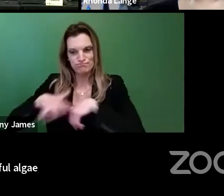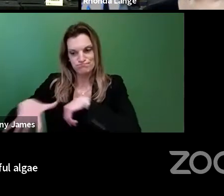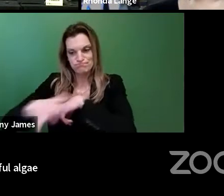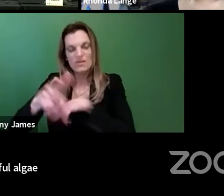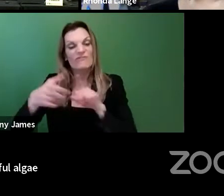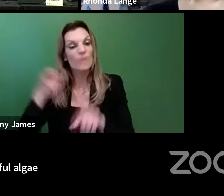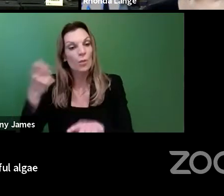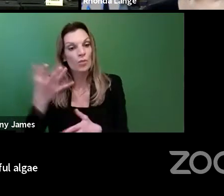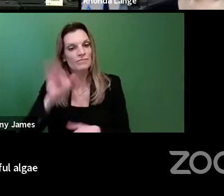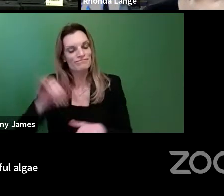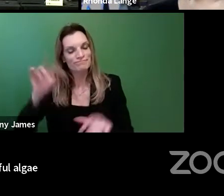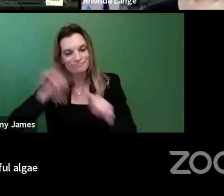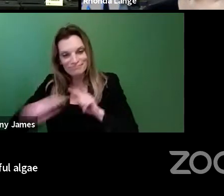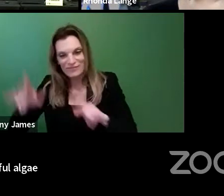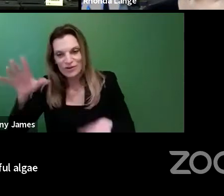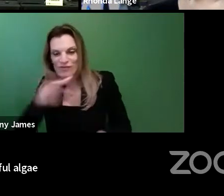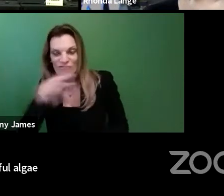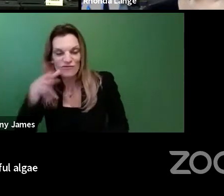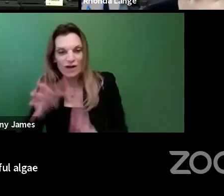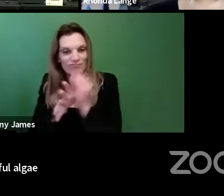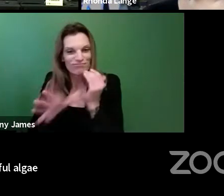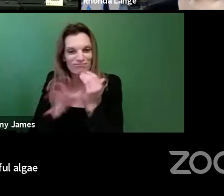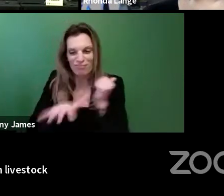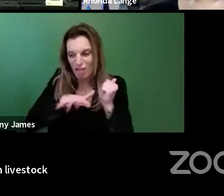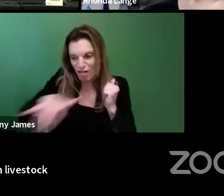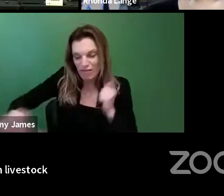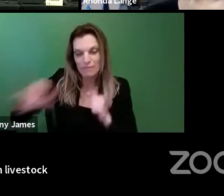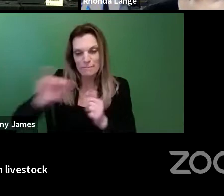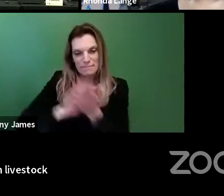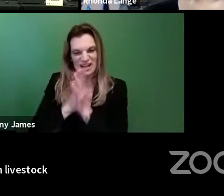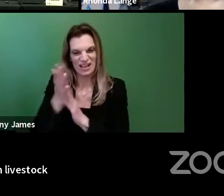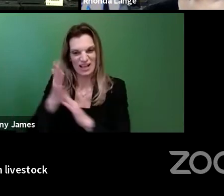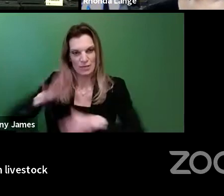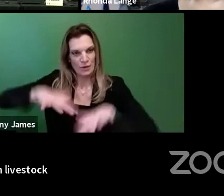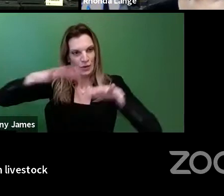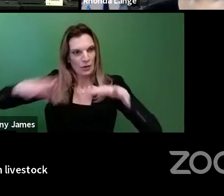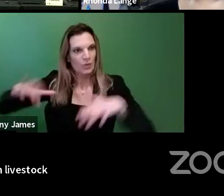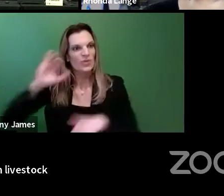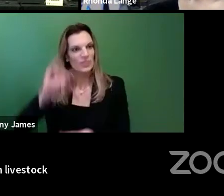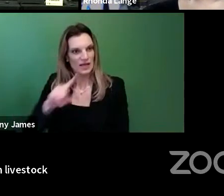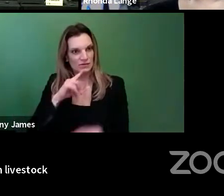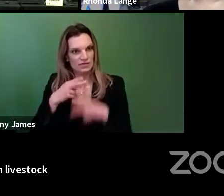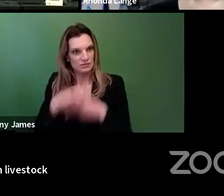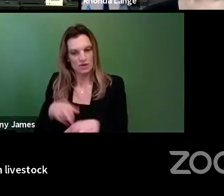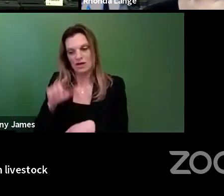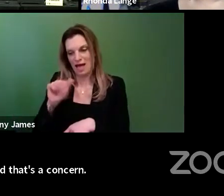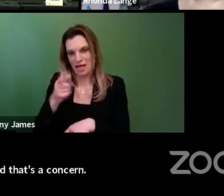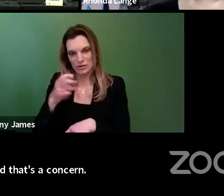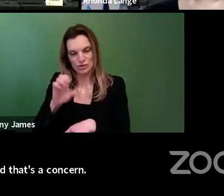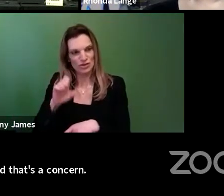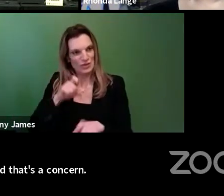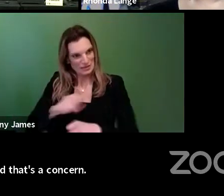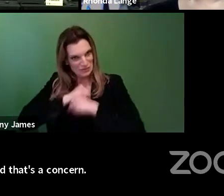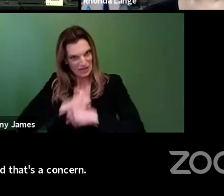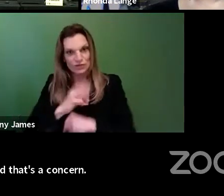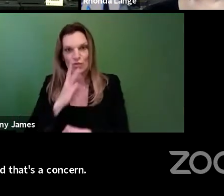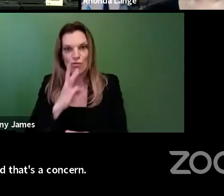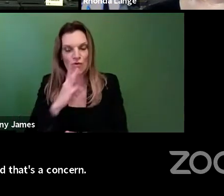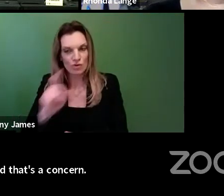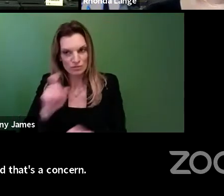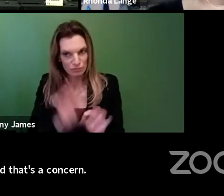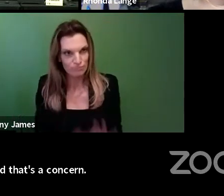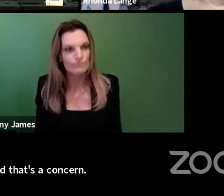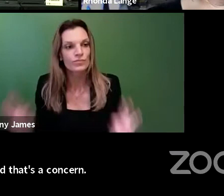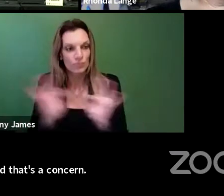runoff, and fertilizer runoff, and that's a concern. We need to protect our wonderful